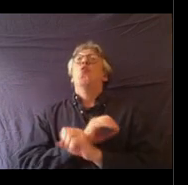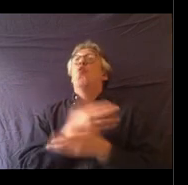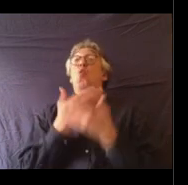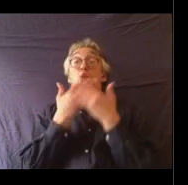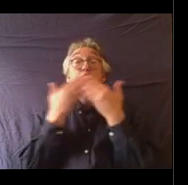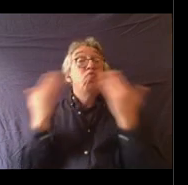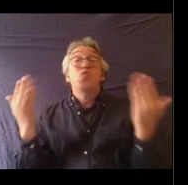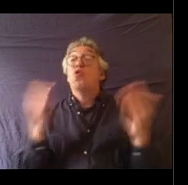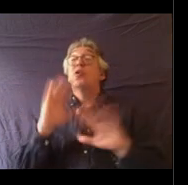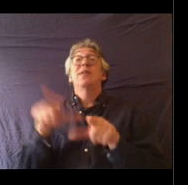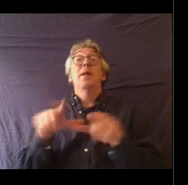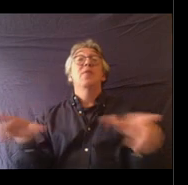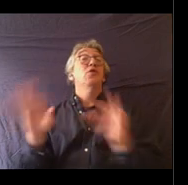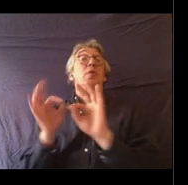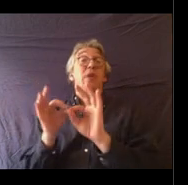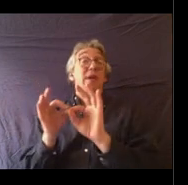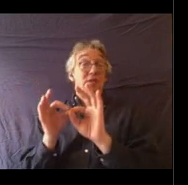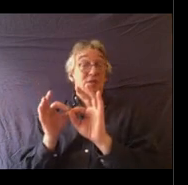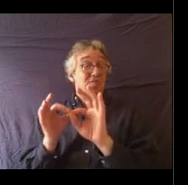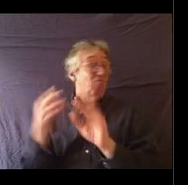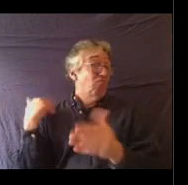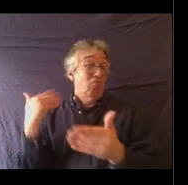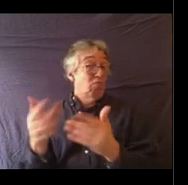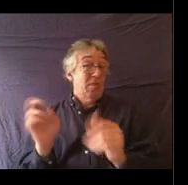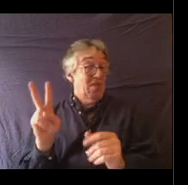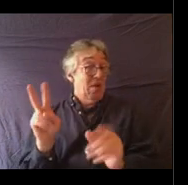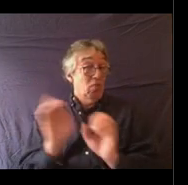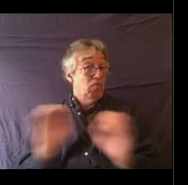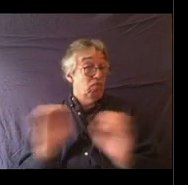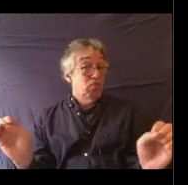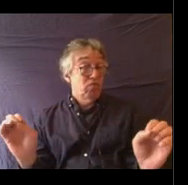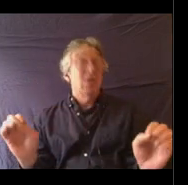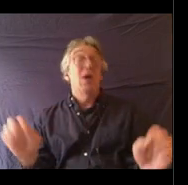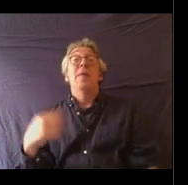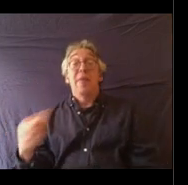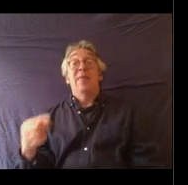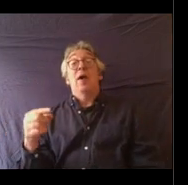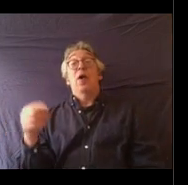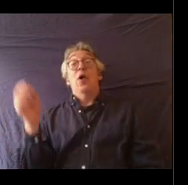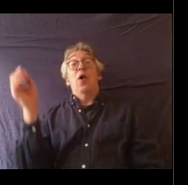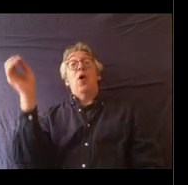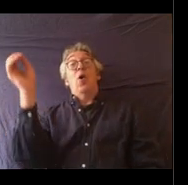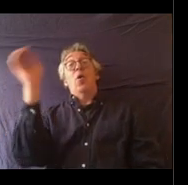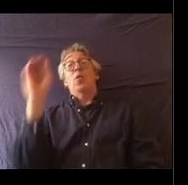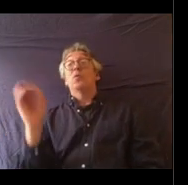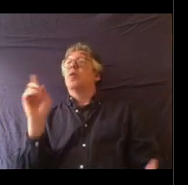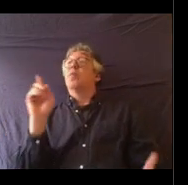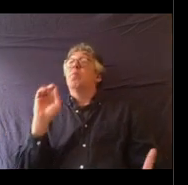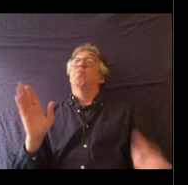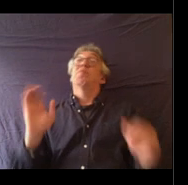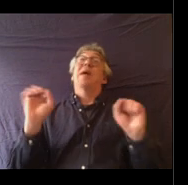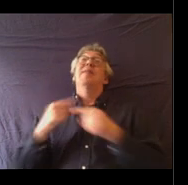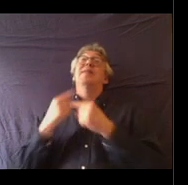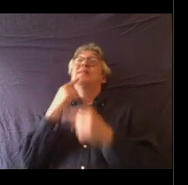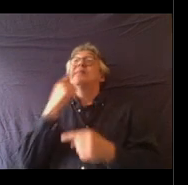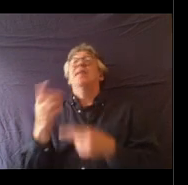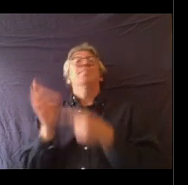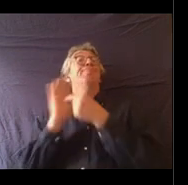of sign language interpretation, this quantitative target will define that by 2022, you will